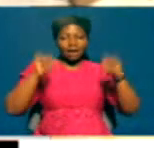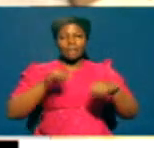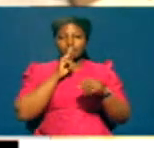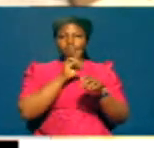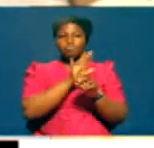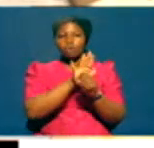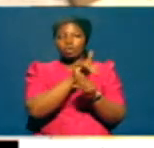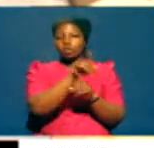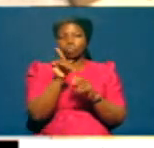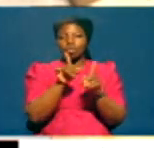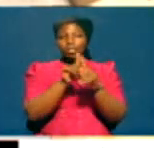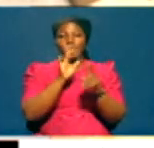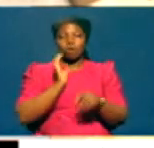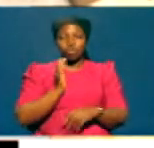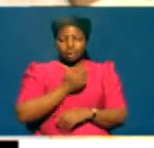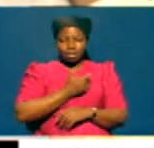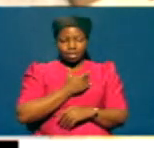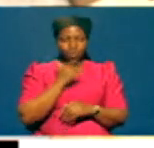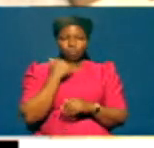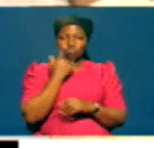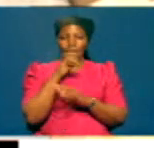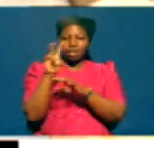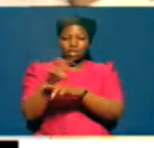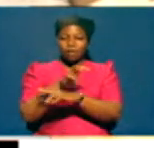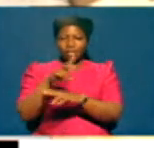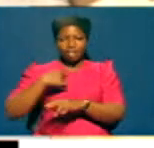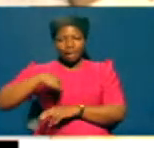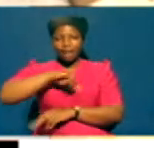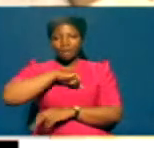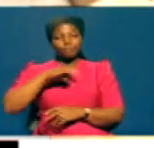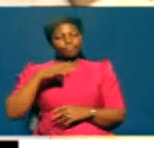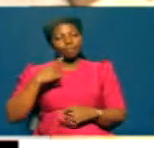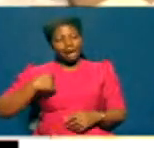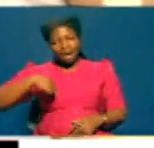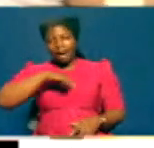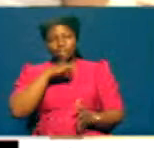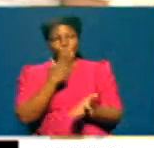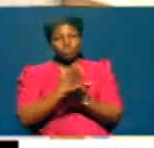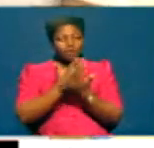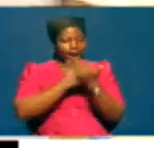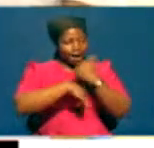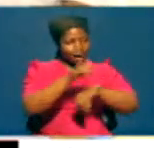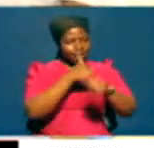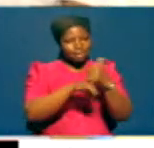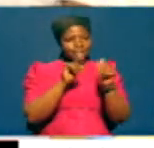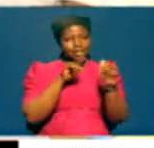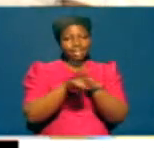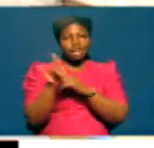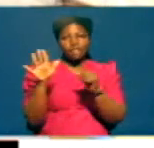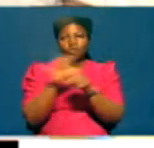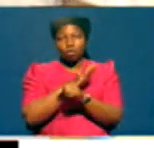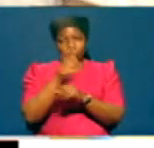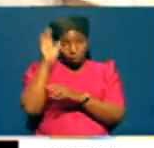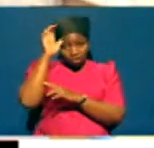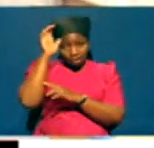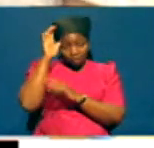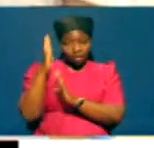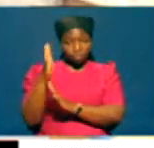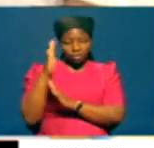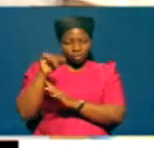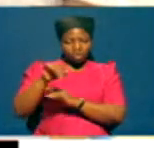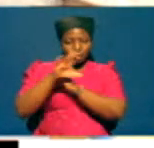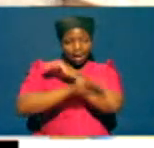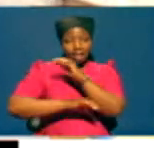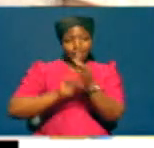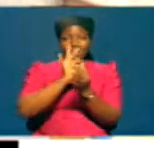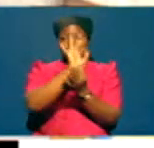us that we acted in absolute consideration of the security of the country. This particular